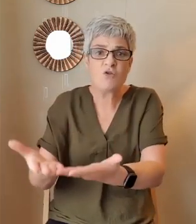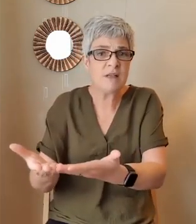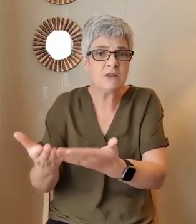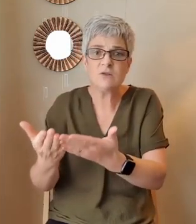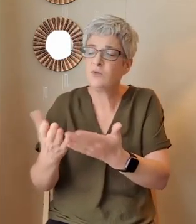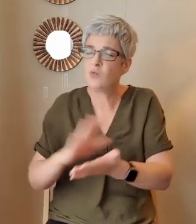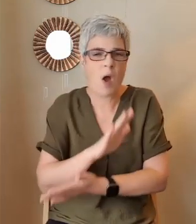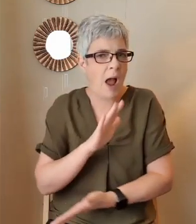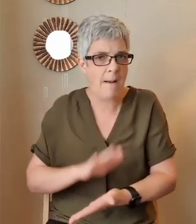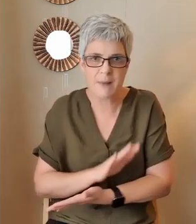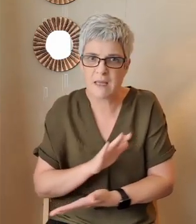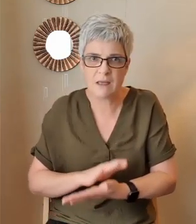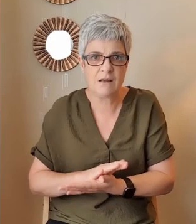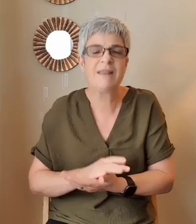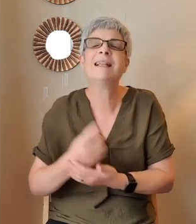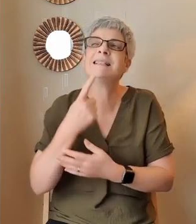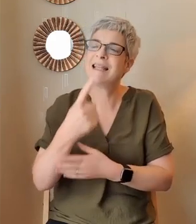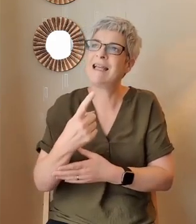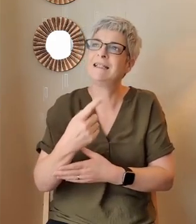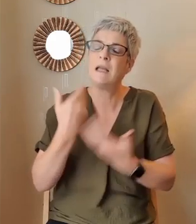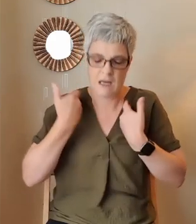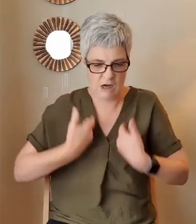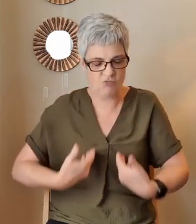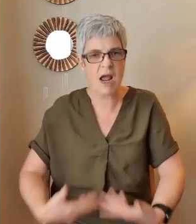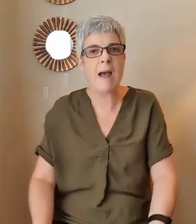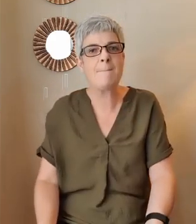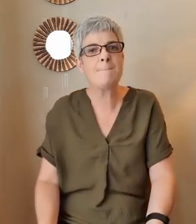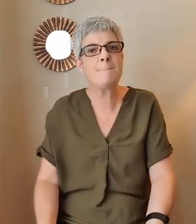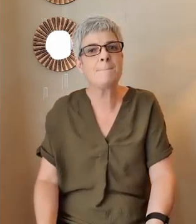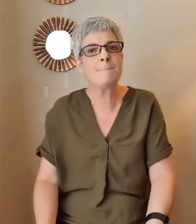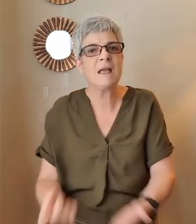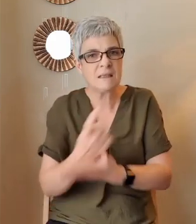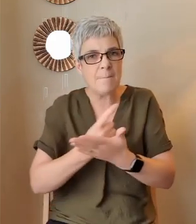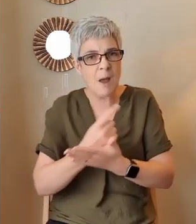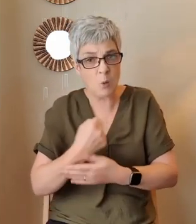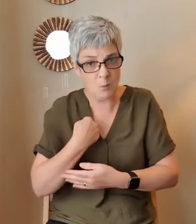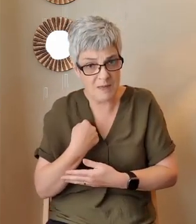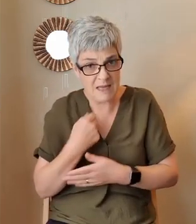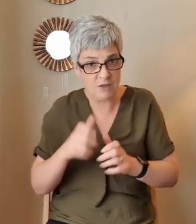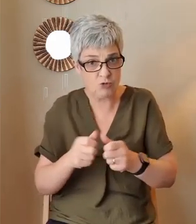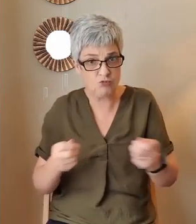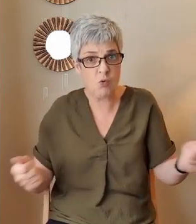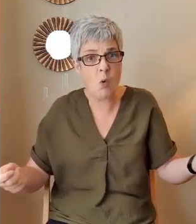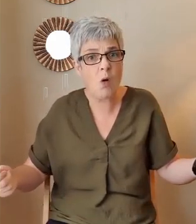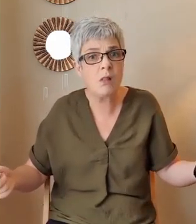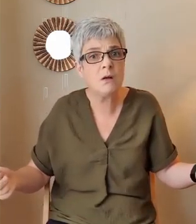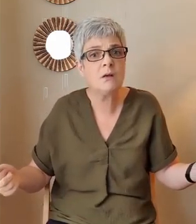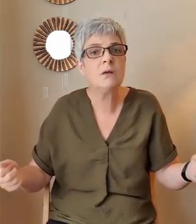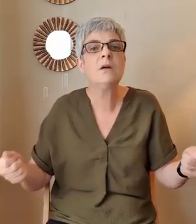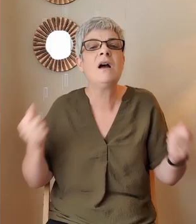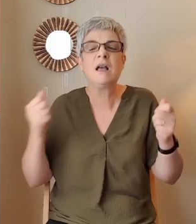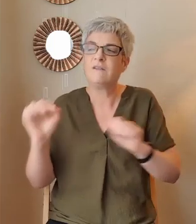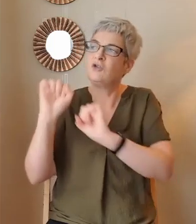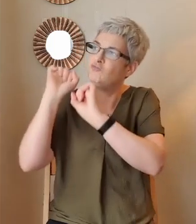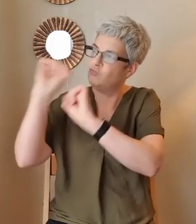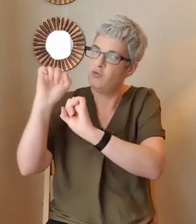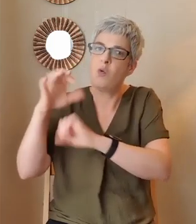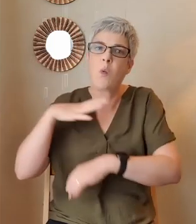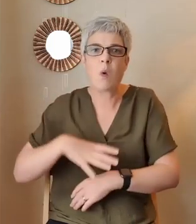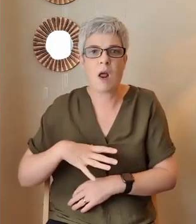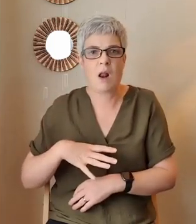pleased. And then I said, here I am. It is written about me in the scroll, I have come to do your will, my